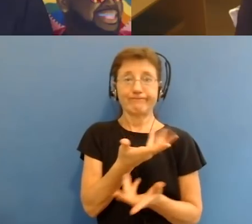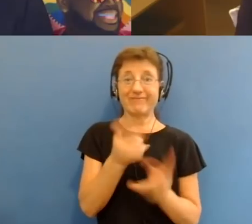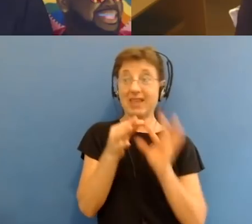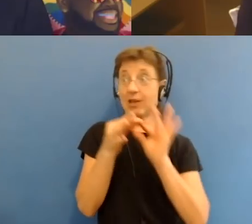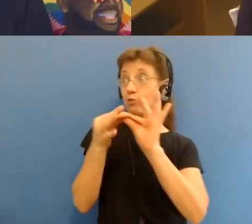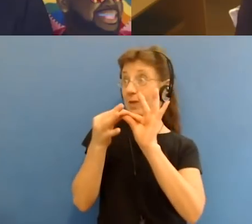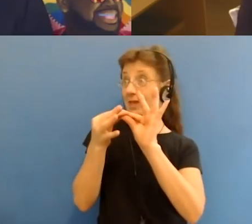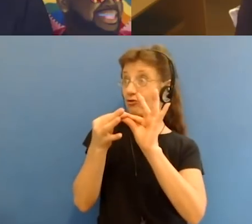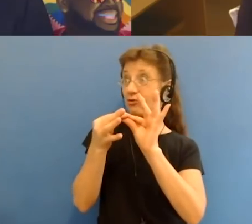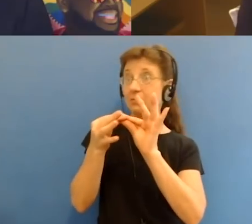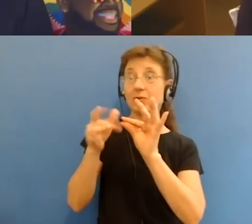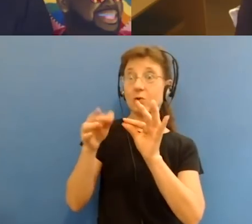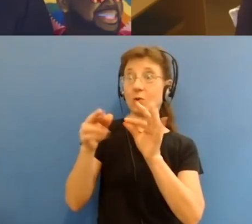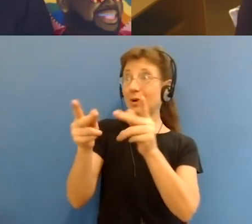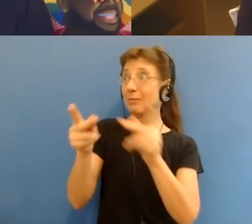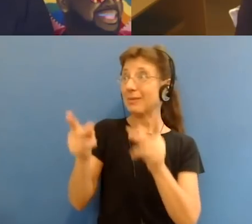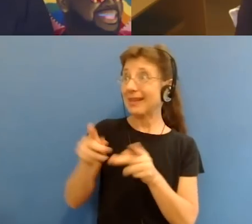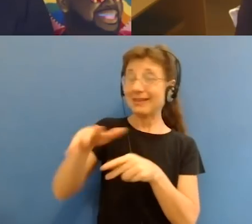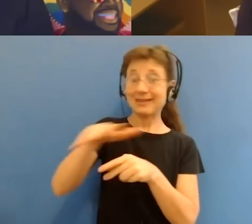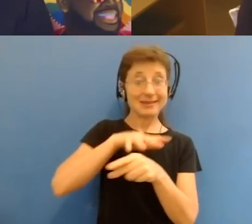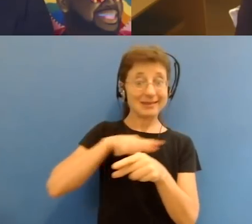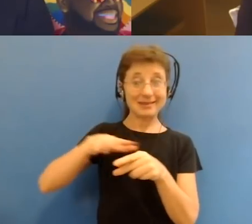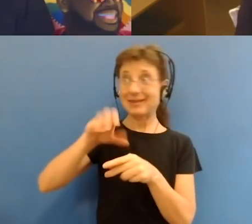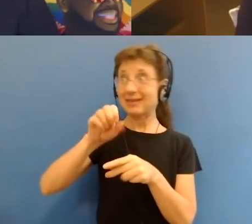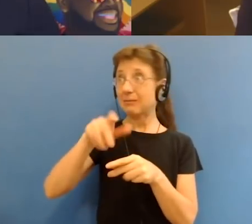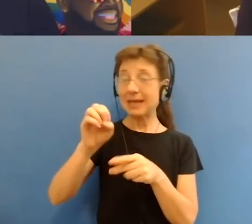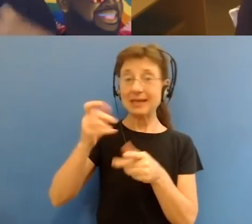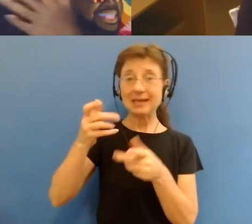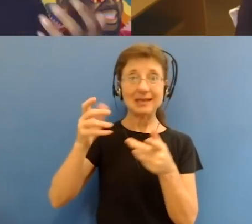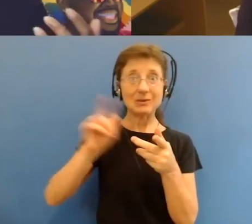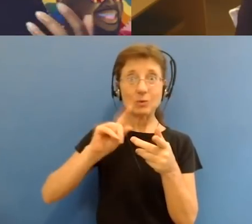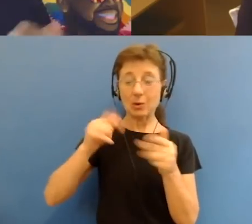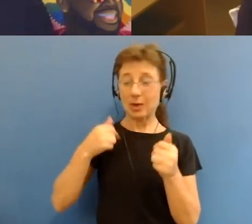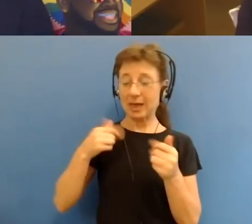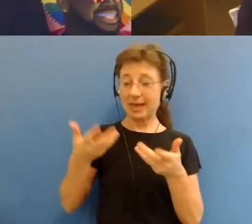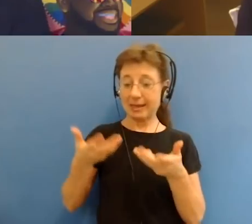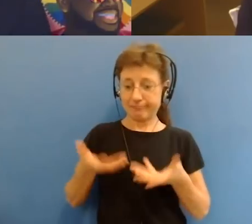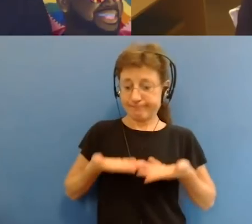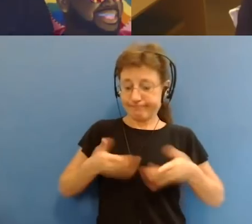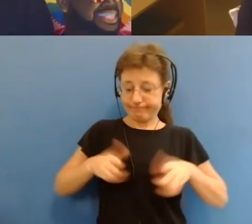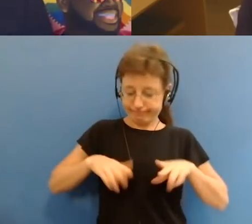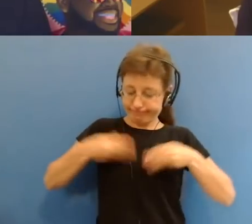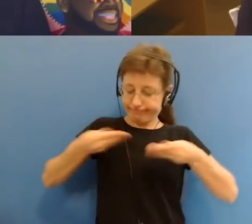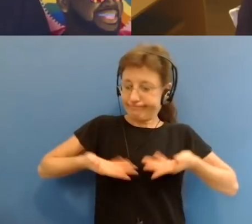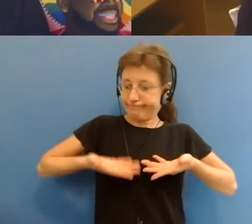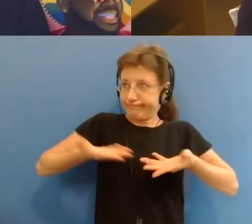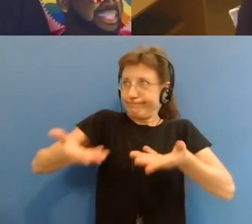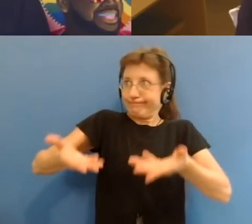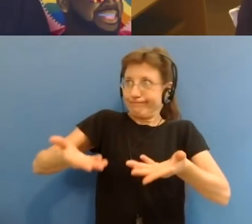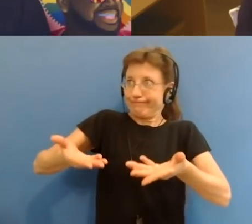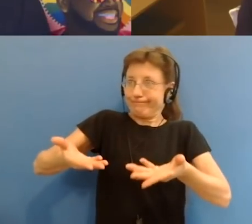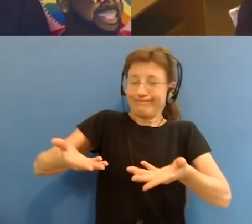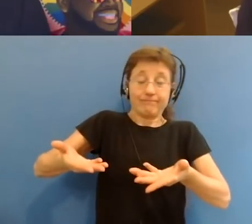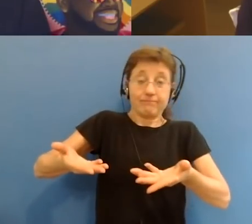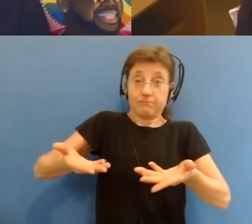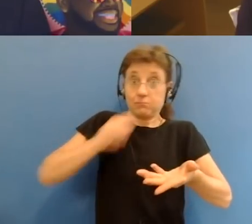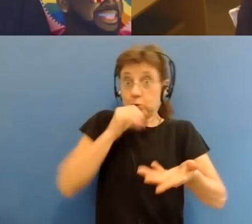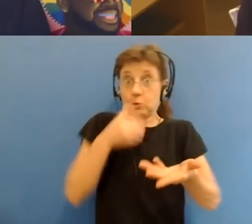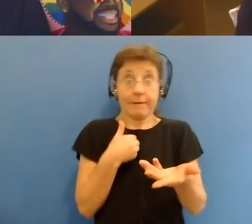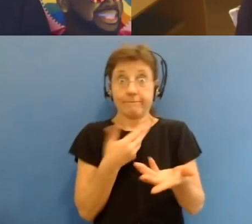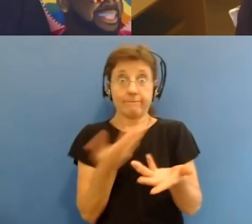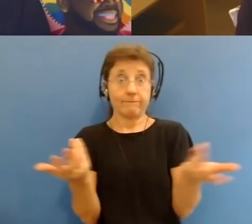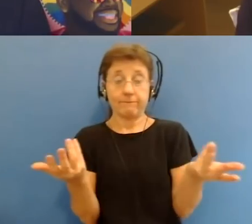and spaces and, you know, where we can just be vulnerable, to practice the vulnerability, you